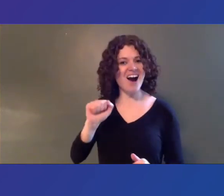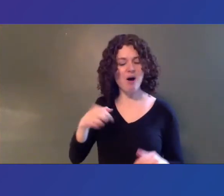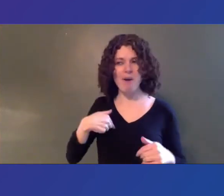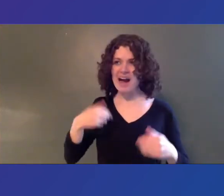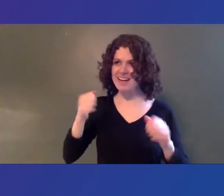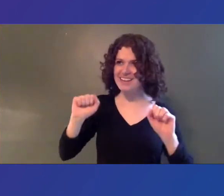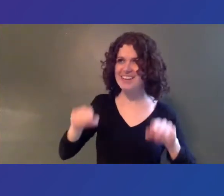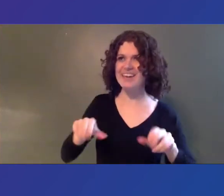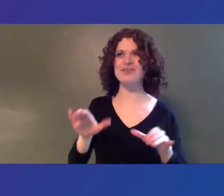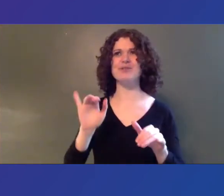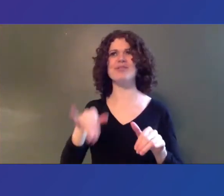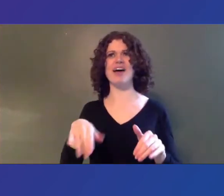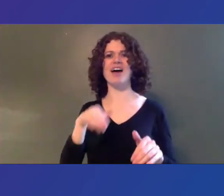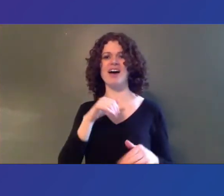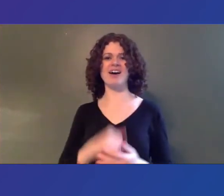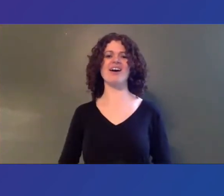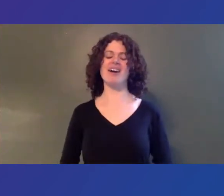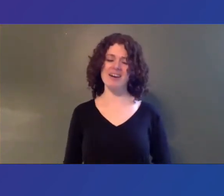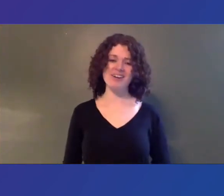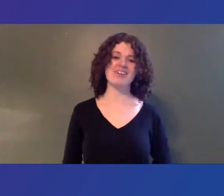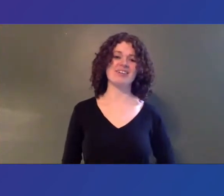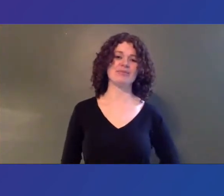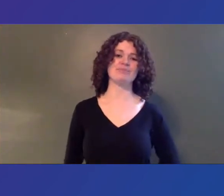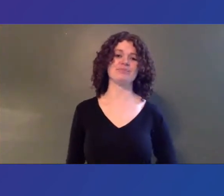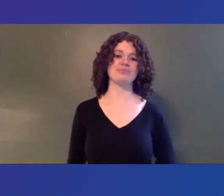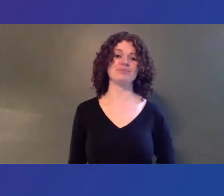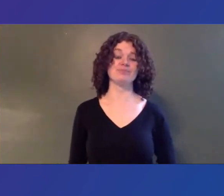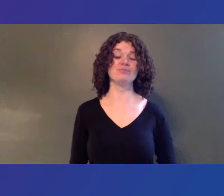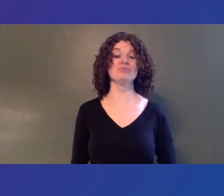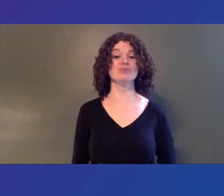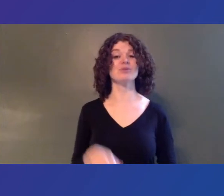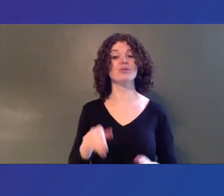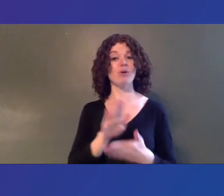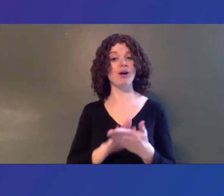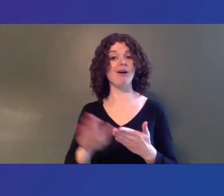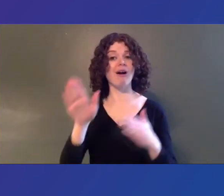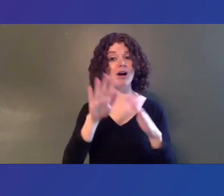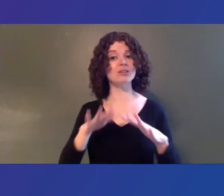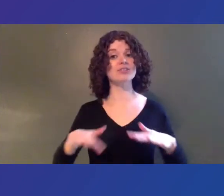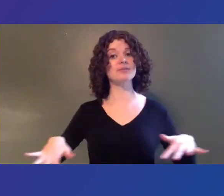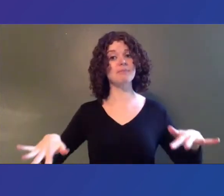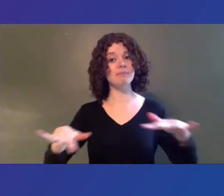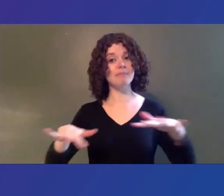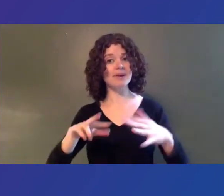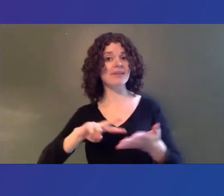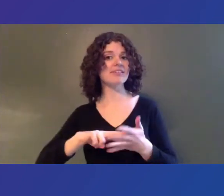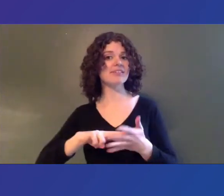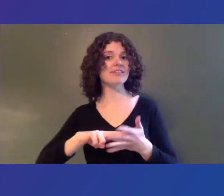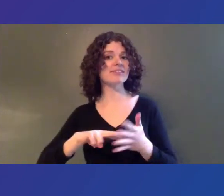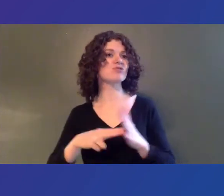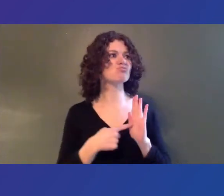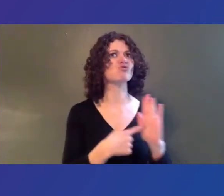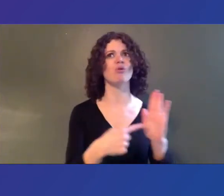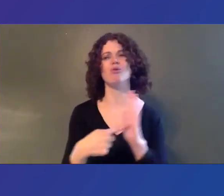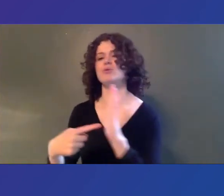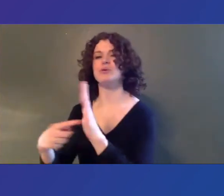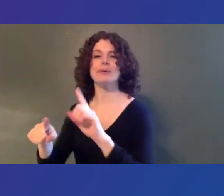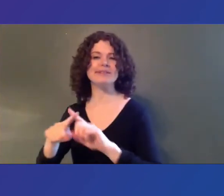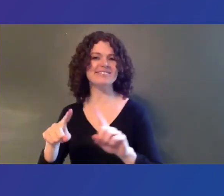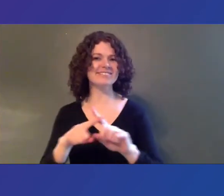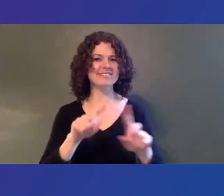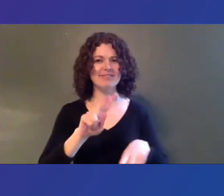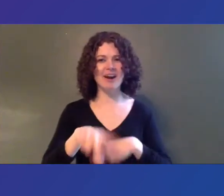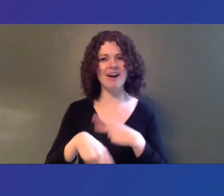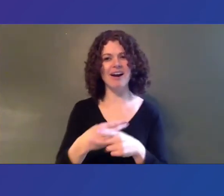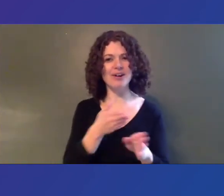do this thing. And so just, I think being in a space like this gives you the understanding that, yes, there are other avenues you can pursue. It's not just one